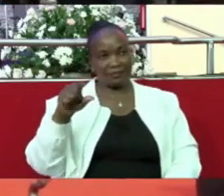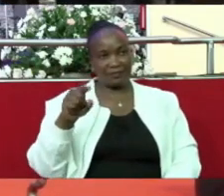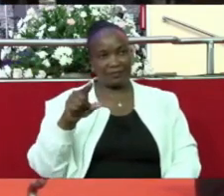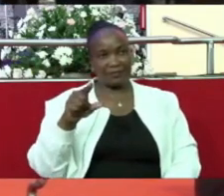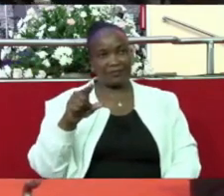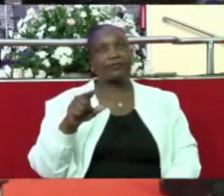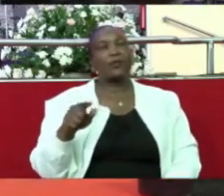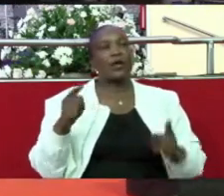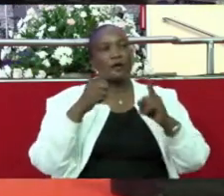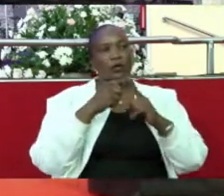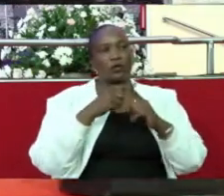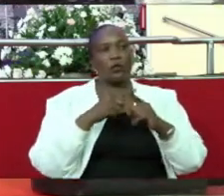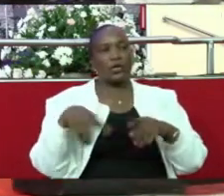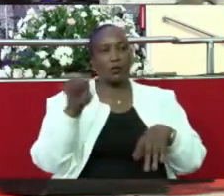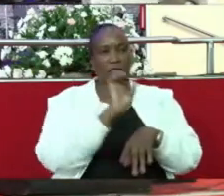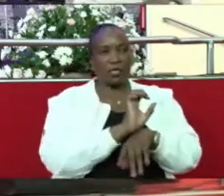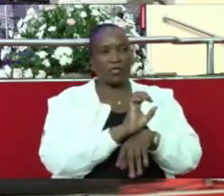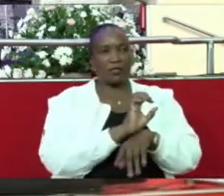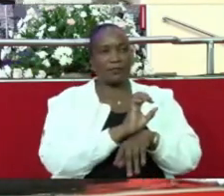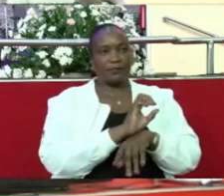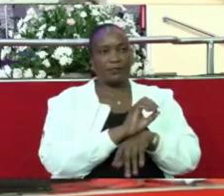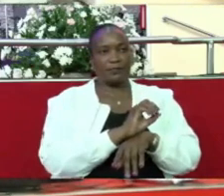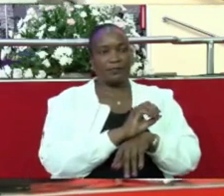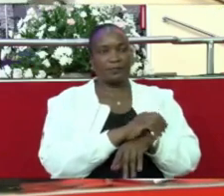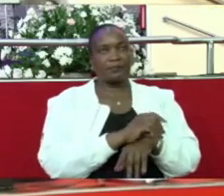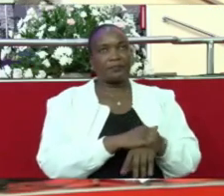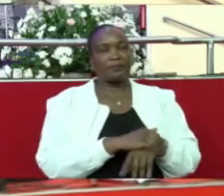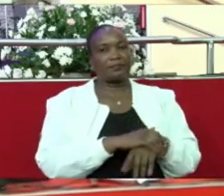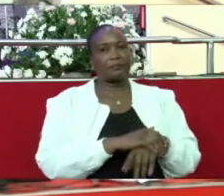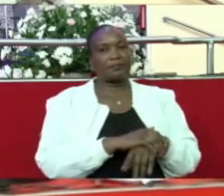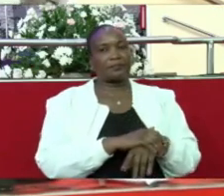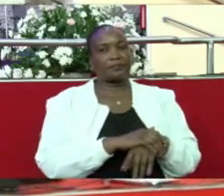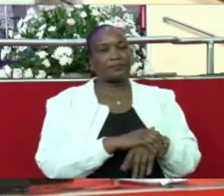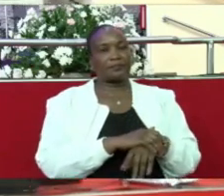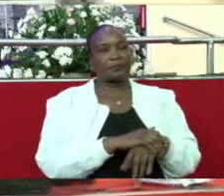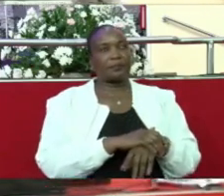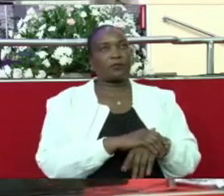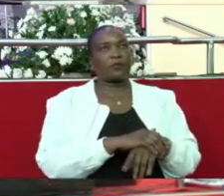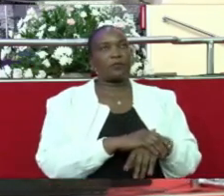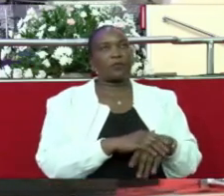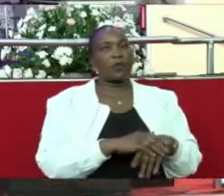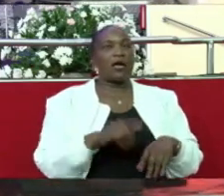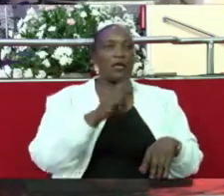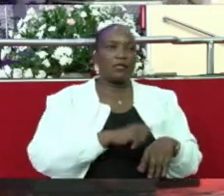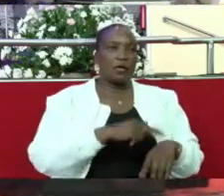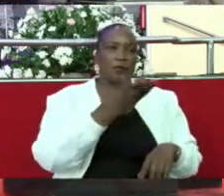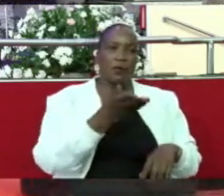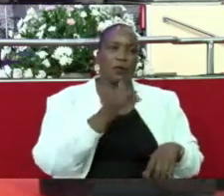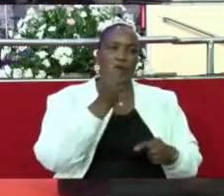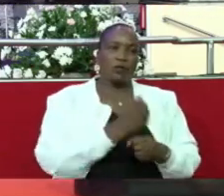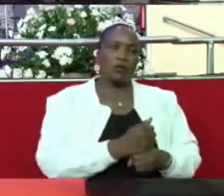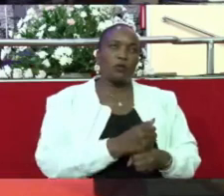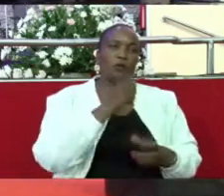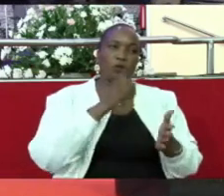devourer. What is He saying? He's saying that if you do what I ask of you, then I